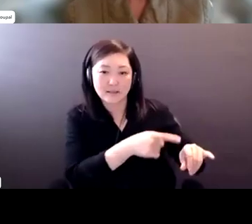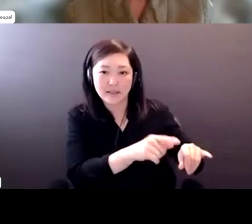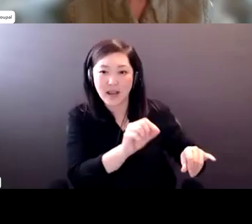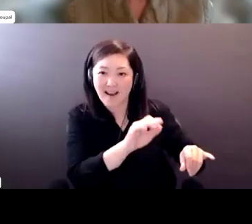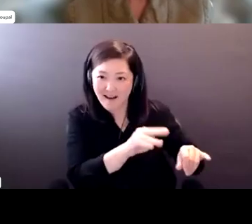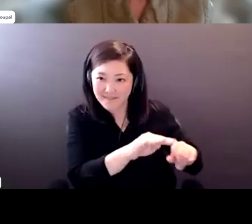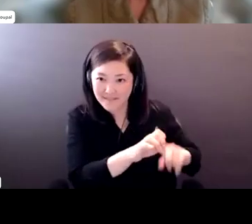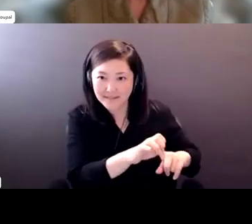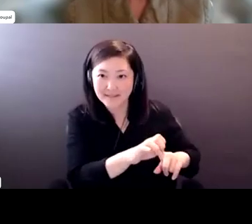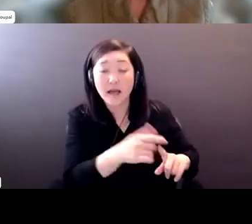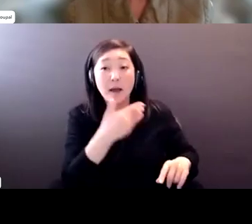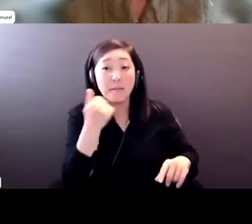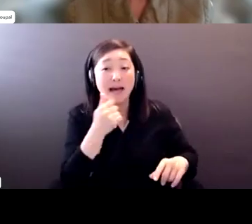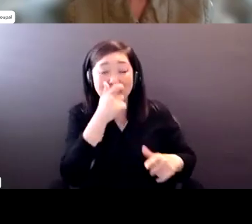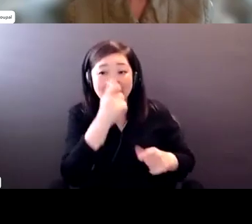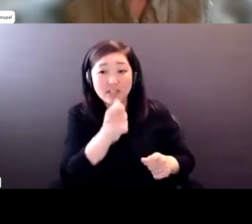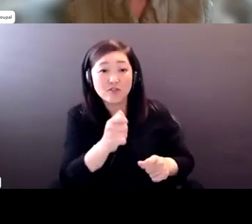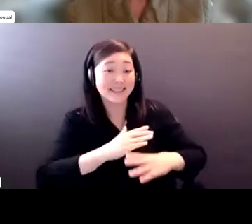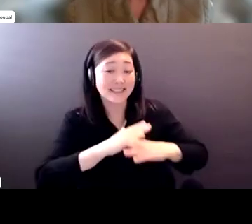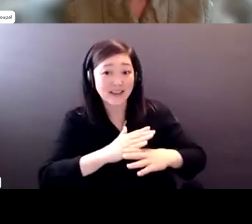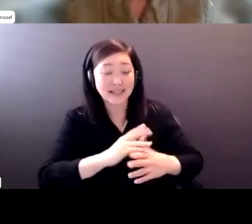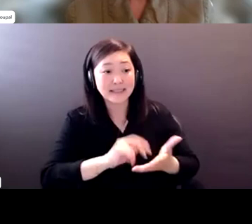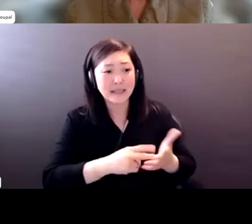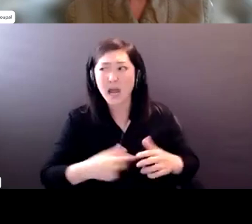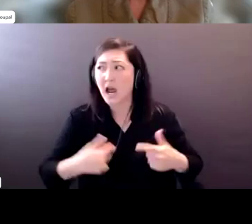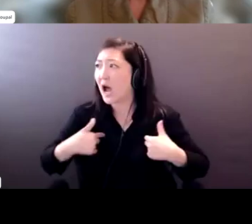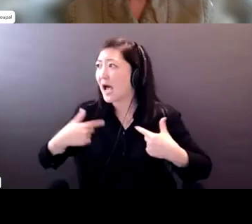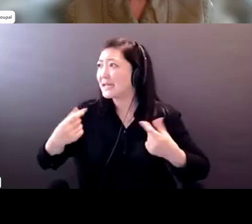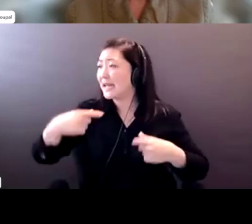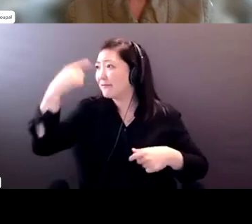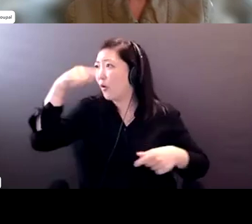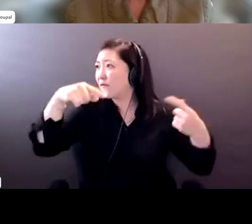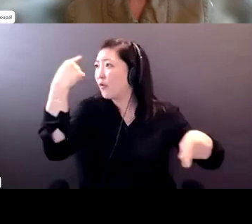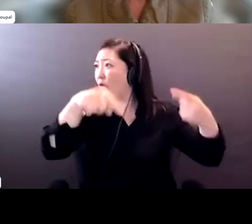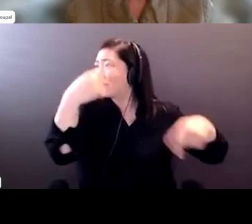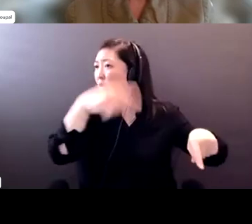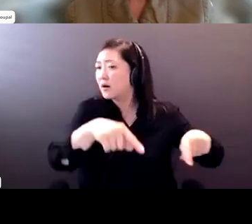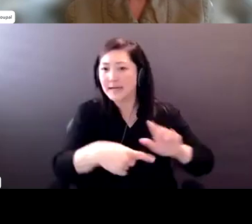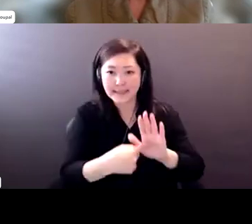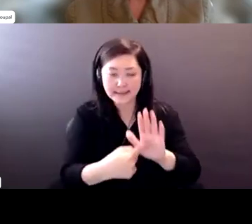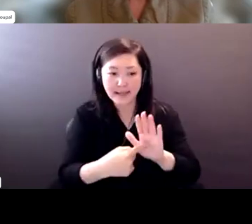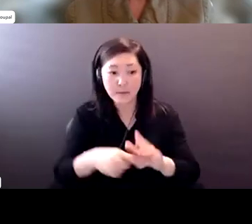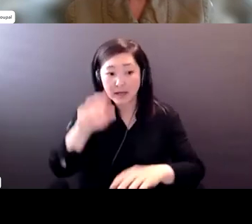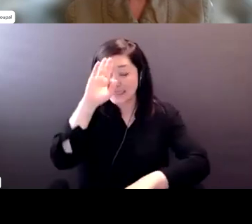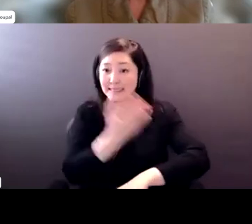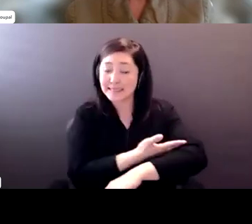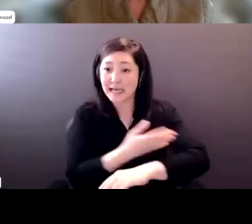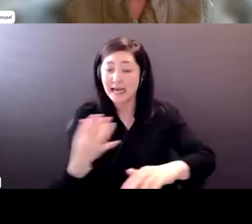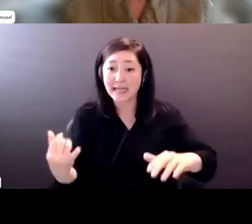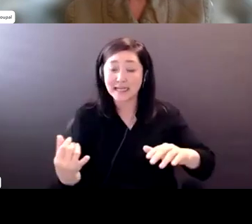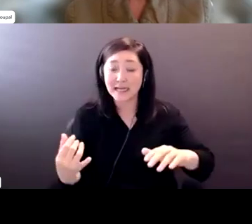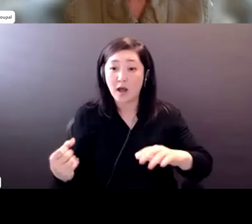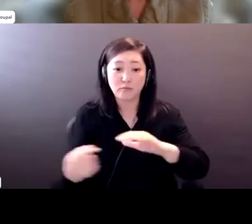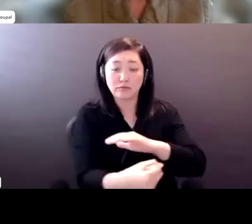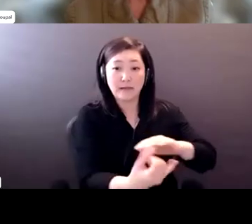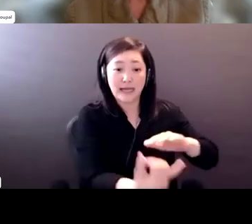the controller to say, I did it for them. And so, quick example, son who isolates his mother because he has decided he